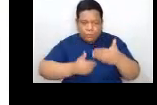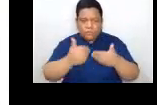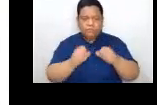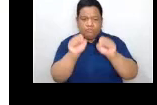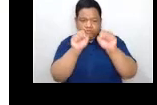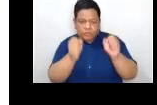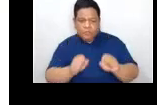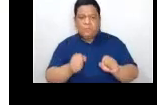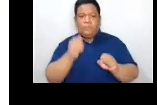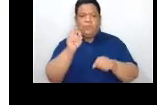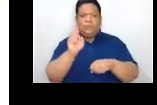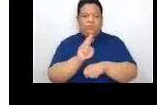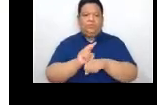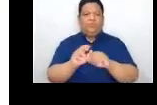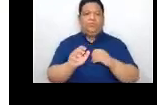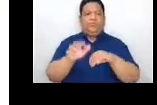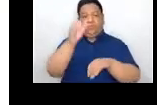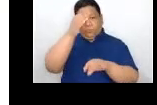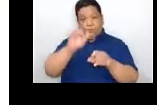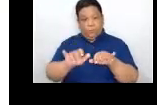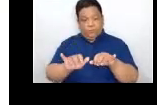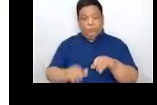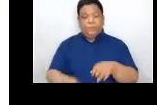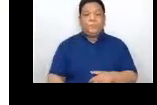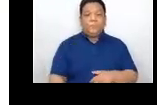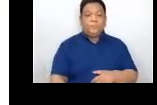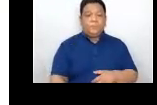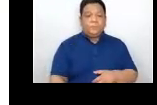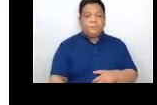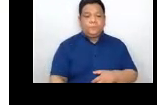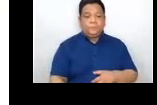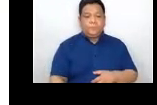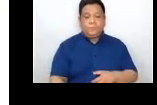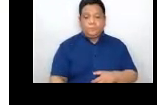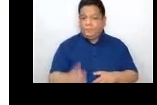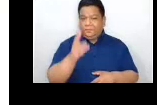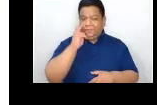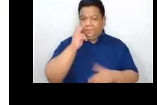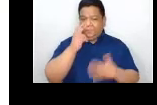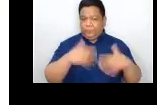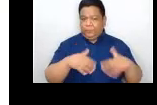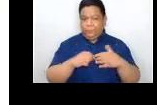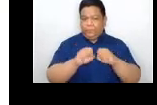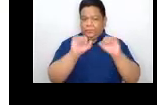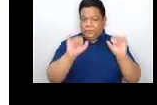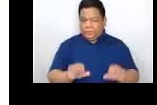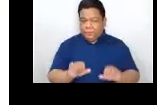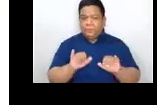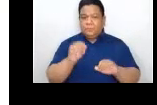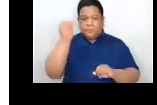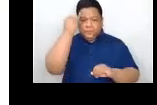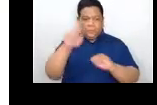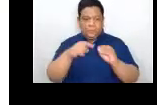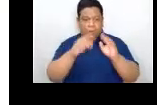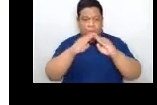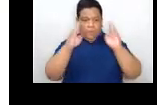to computer graphics. And so even complex machinery like this, complex mechanisms, or even the idea of a house, can